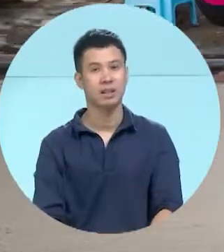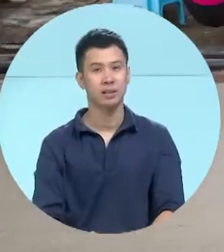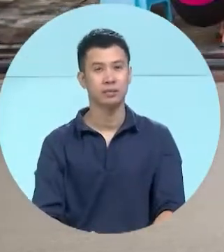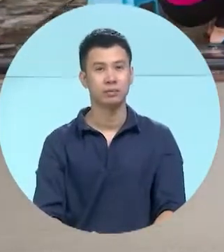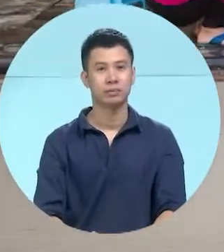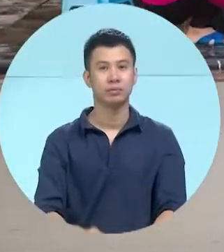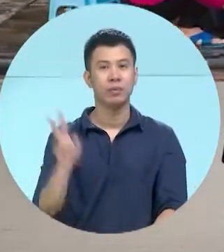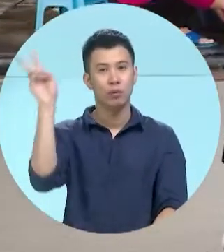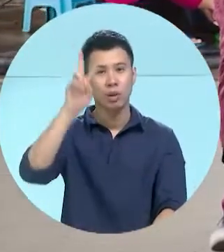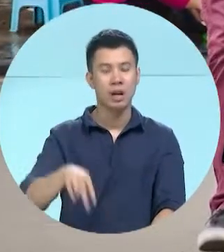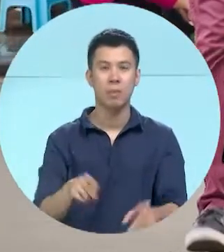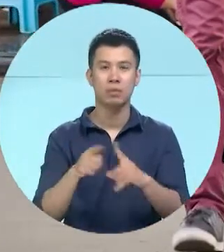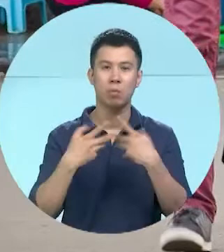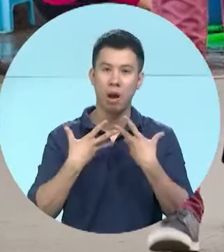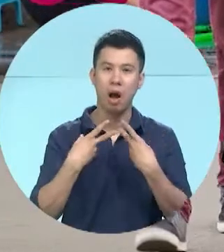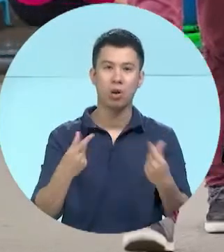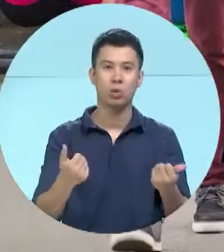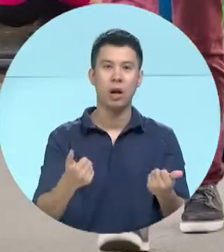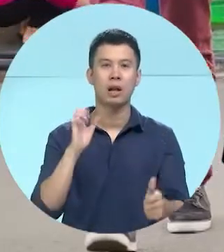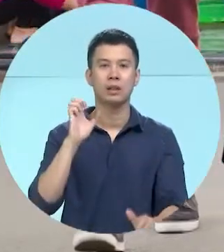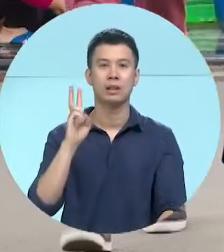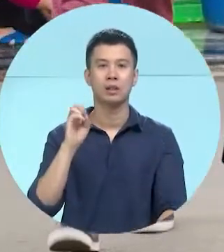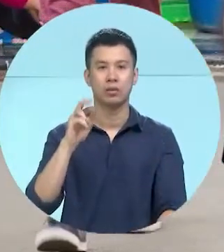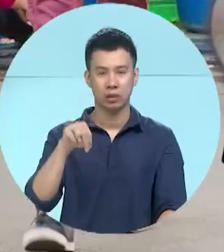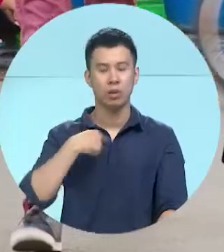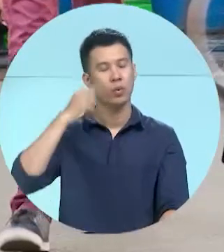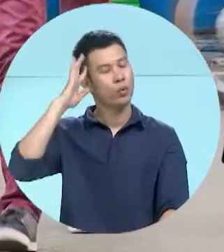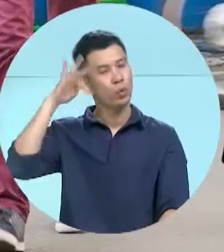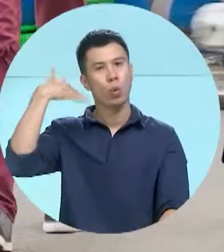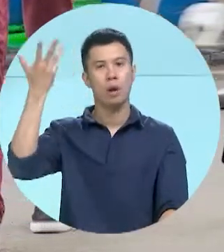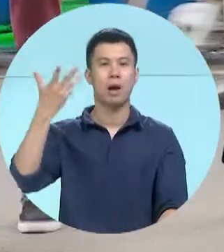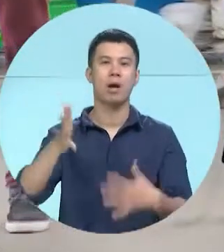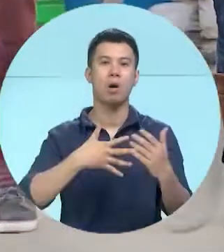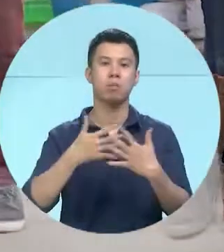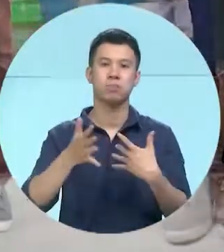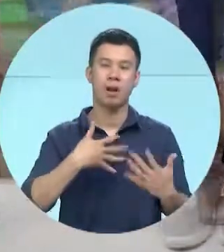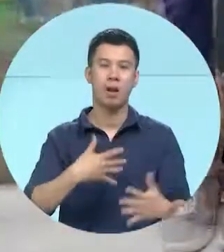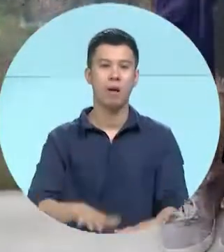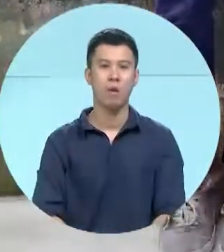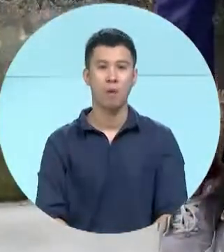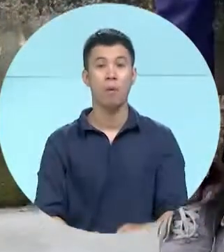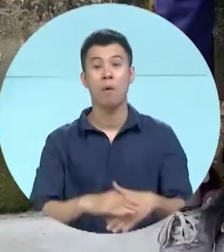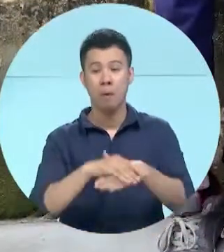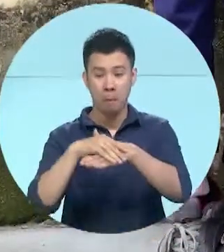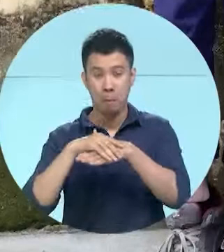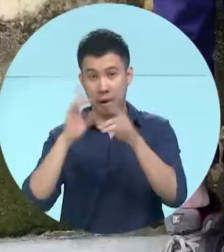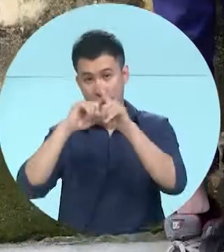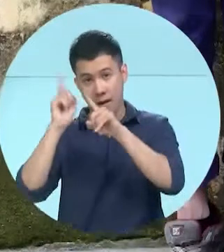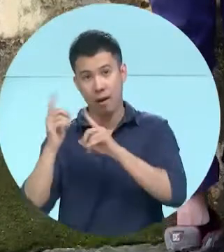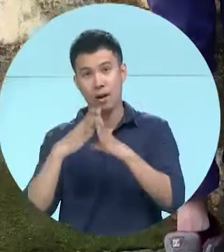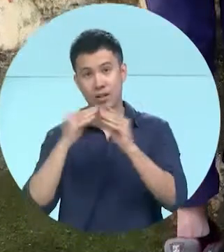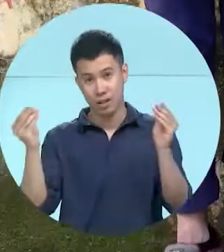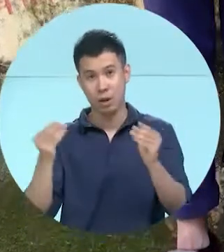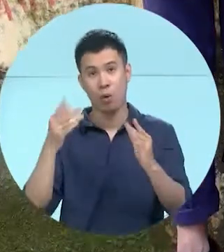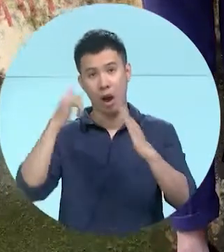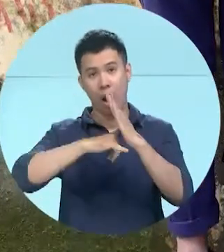It's a very safe place. He feels very comfortable here. So, and he has some other friends too that he knew before when he lived here, so